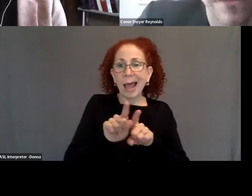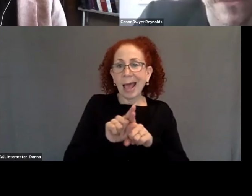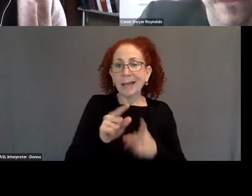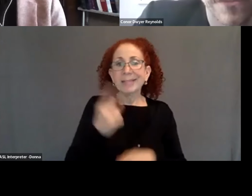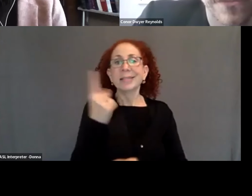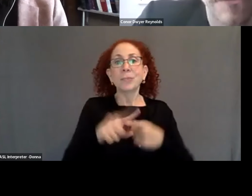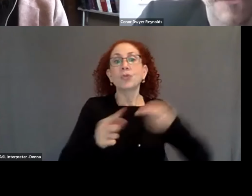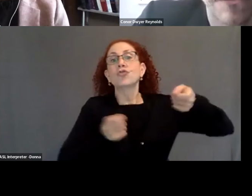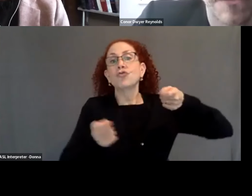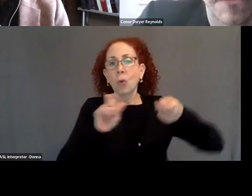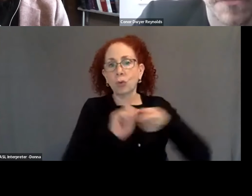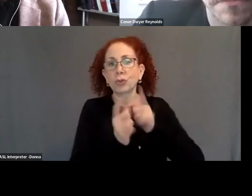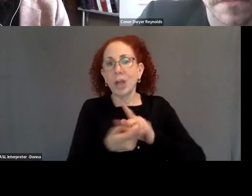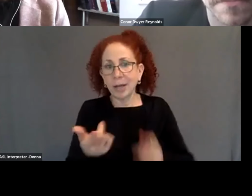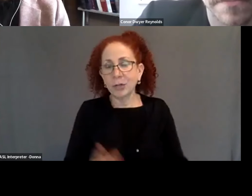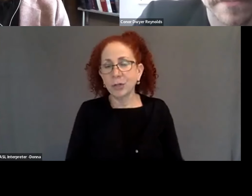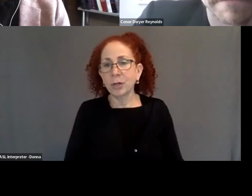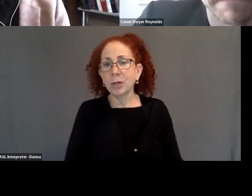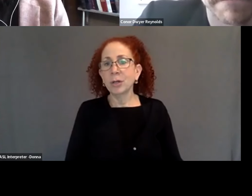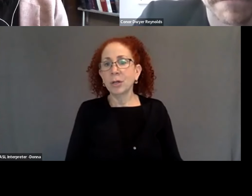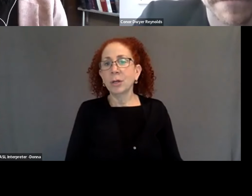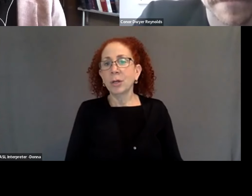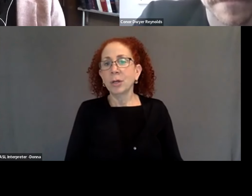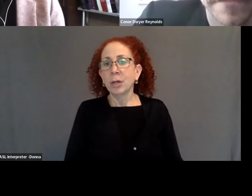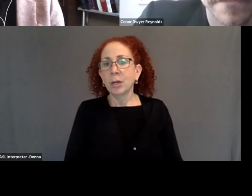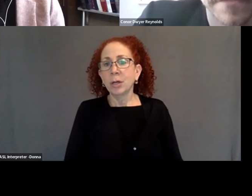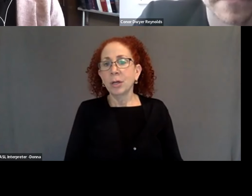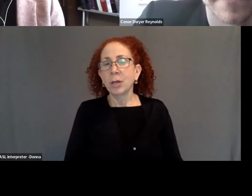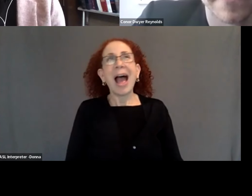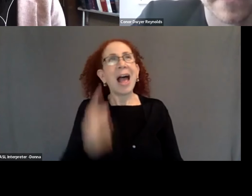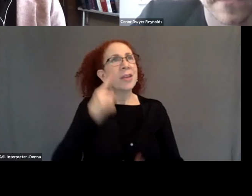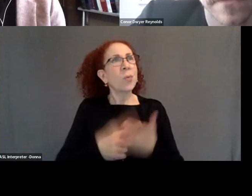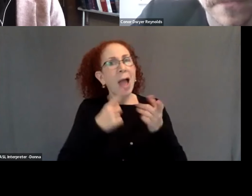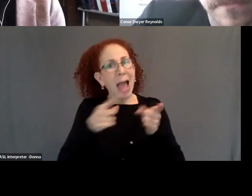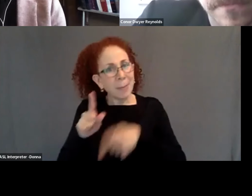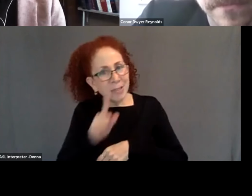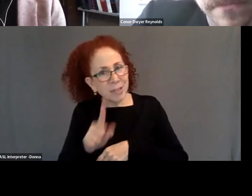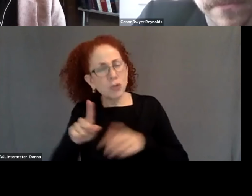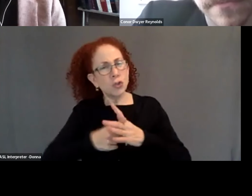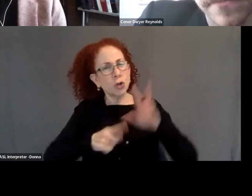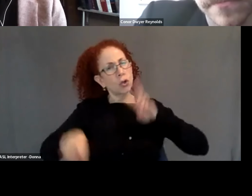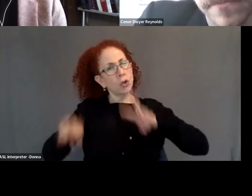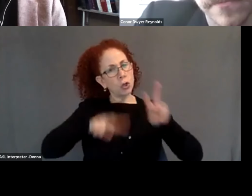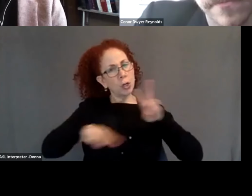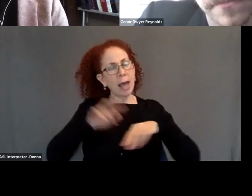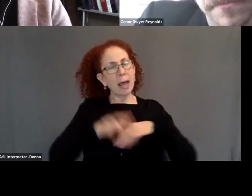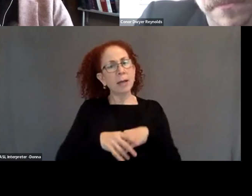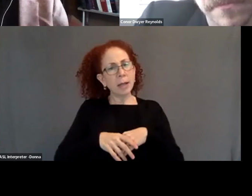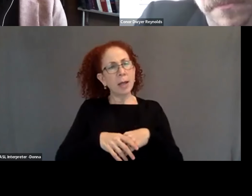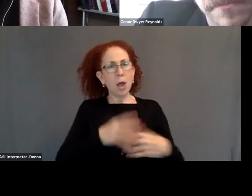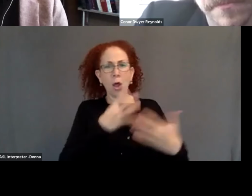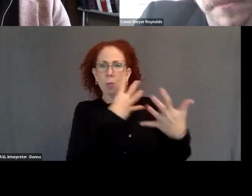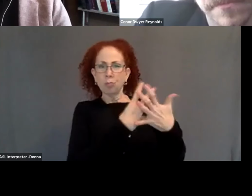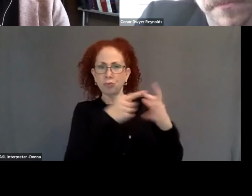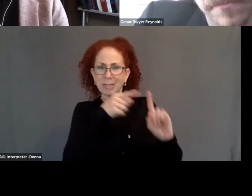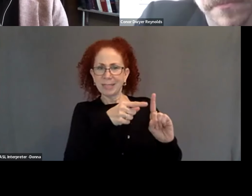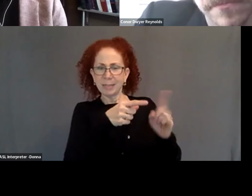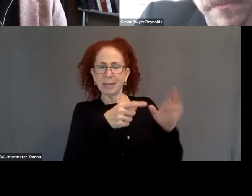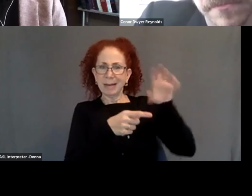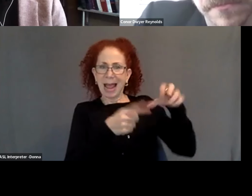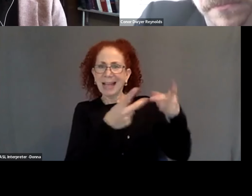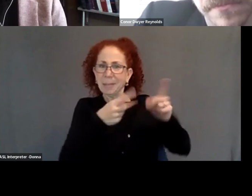be controlled and changed. And so I think what happens is you start to look at the prison as a site and